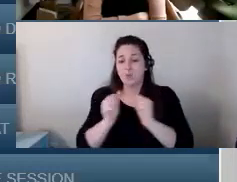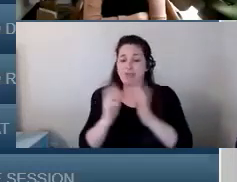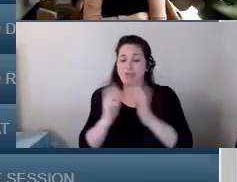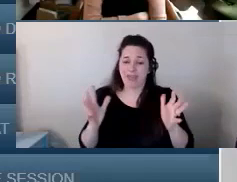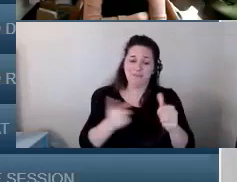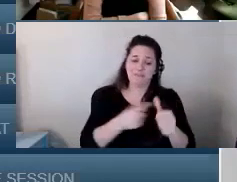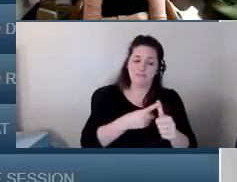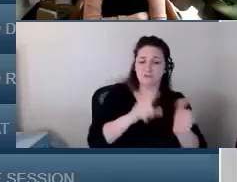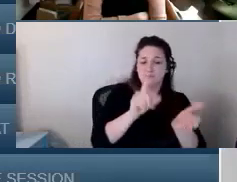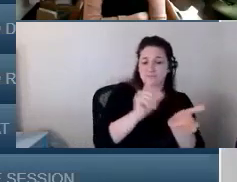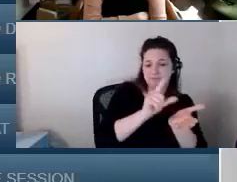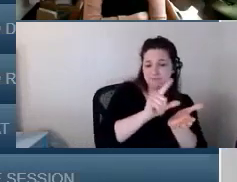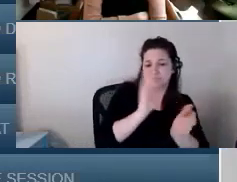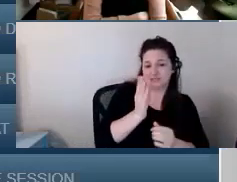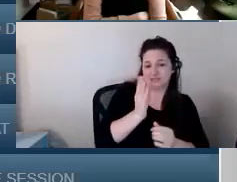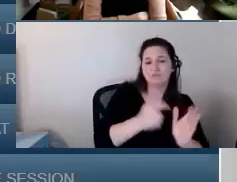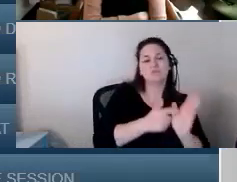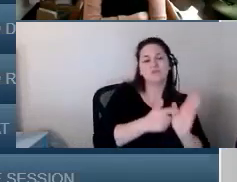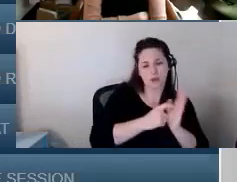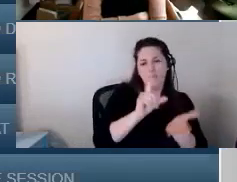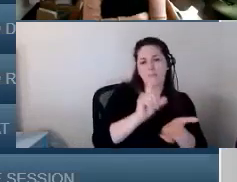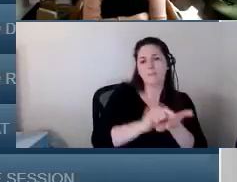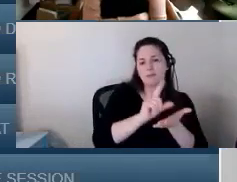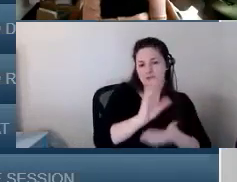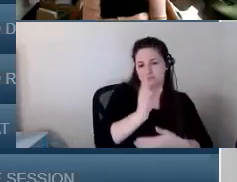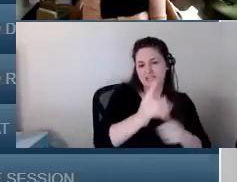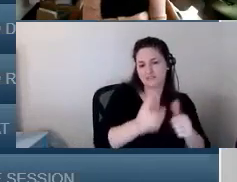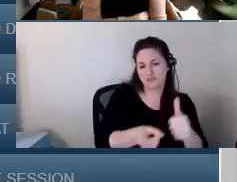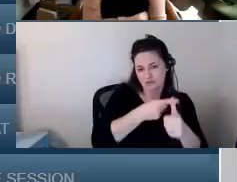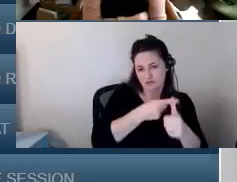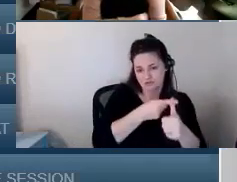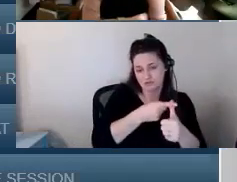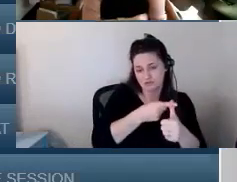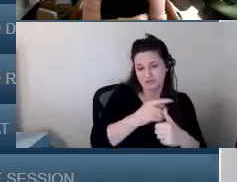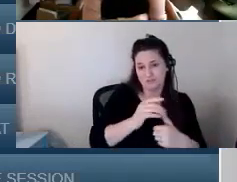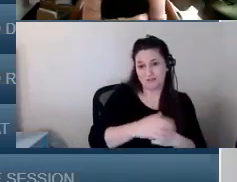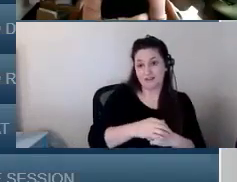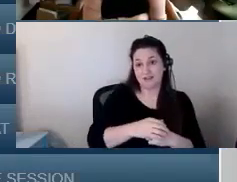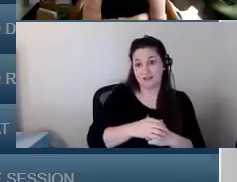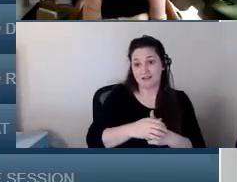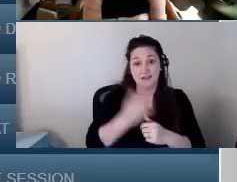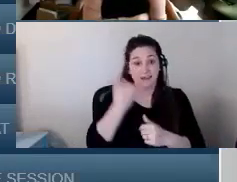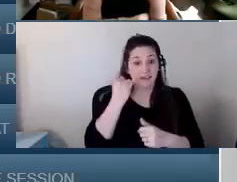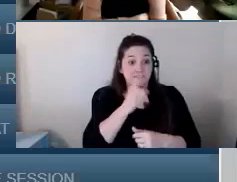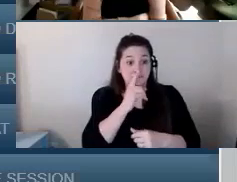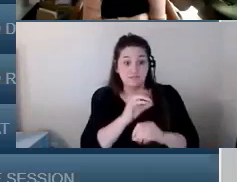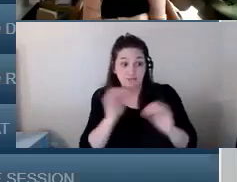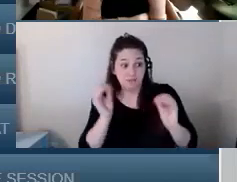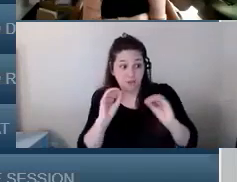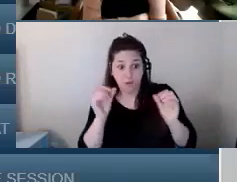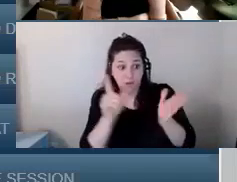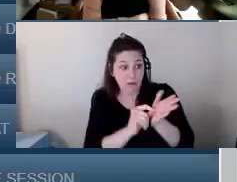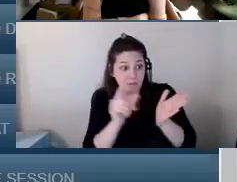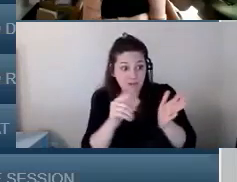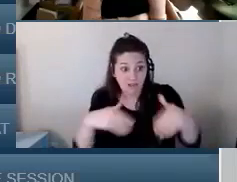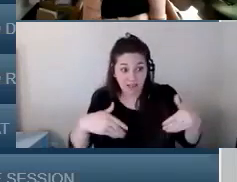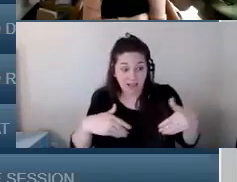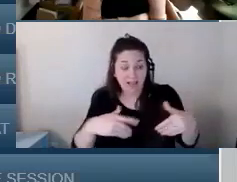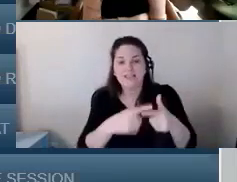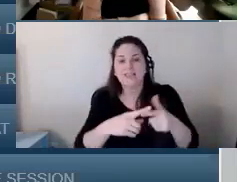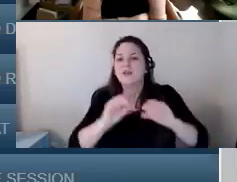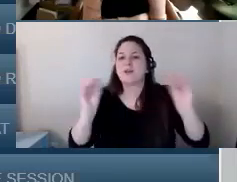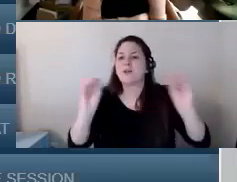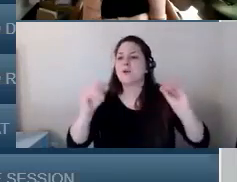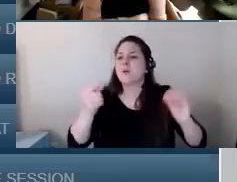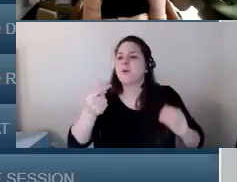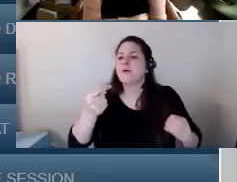because without publishing your presentation, you won't have a thumbnail in the gallery. And we have a great guide